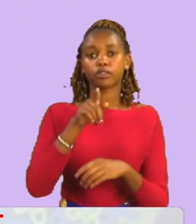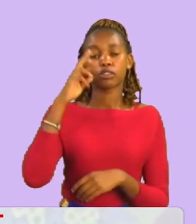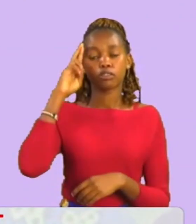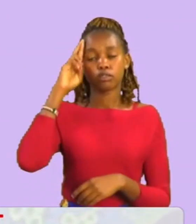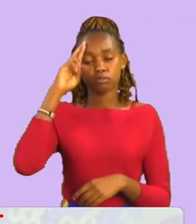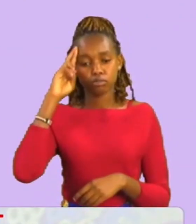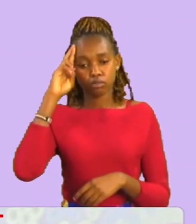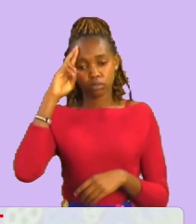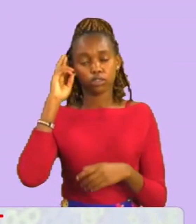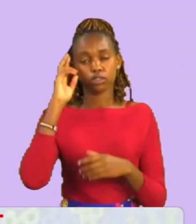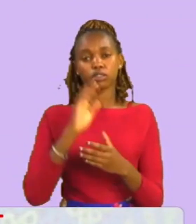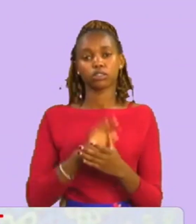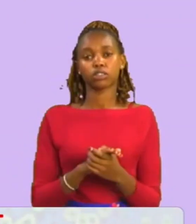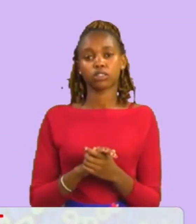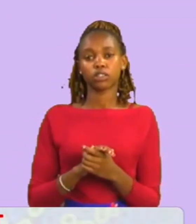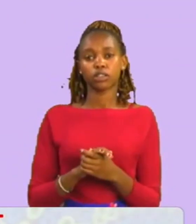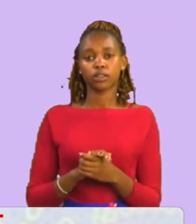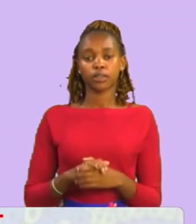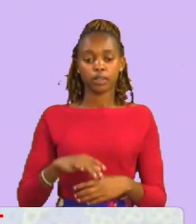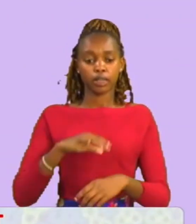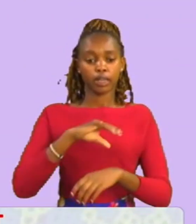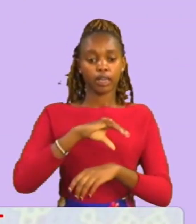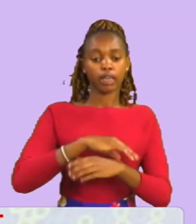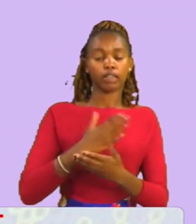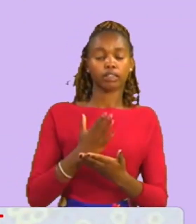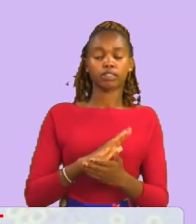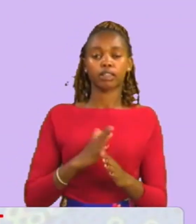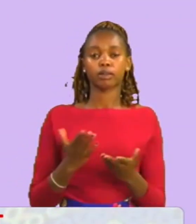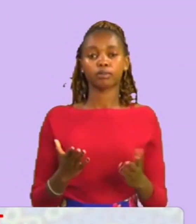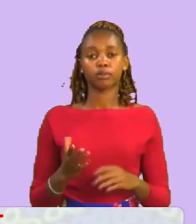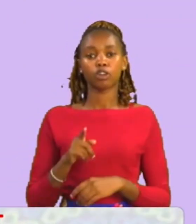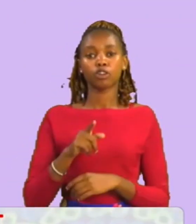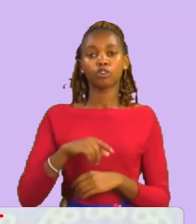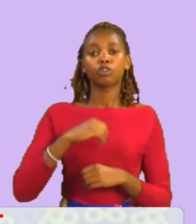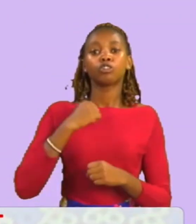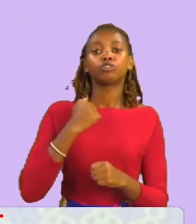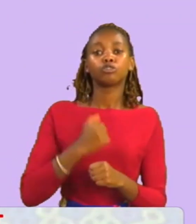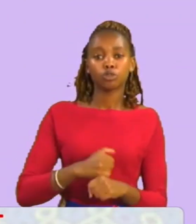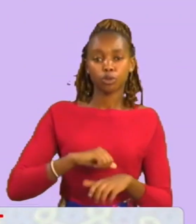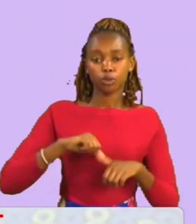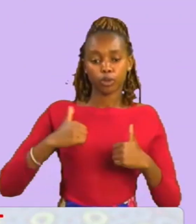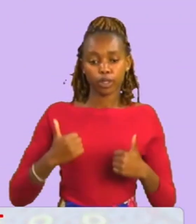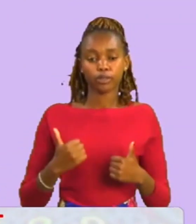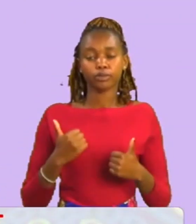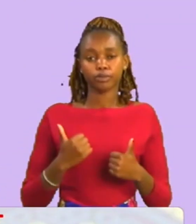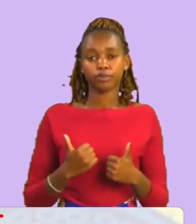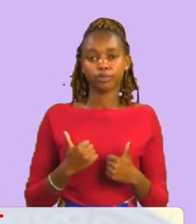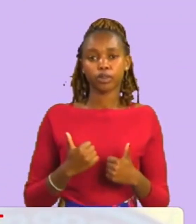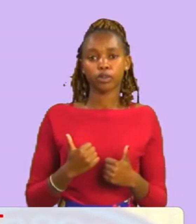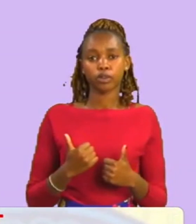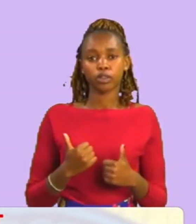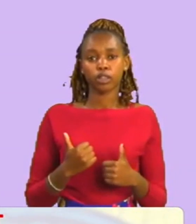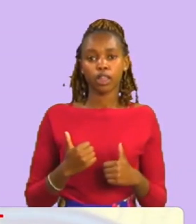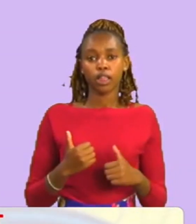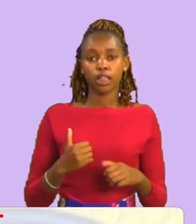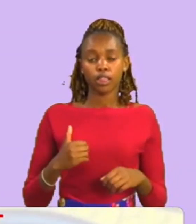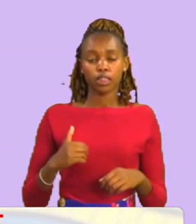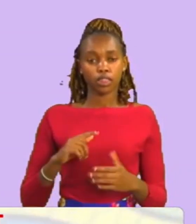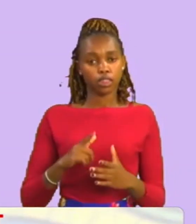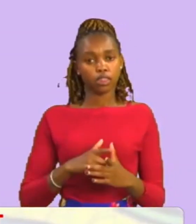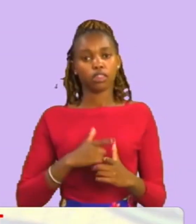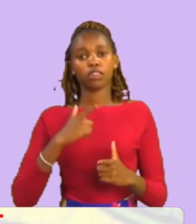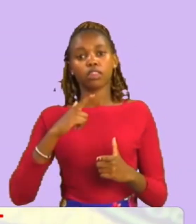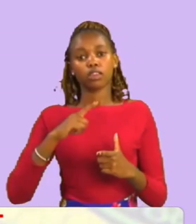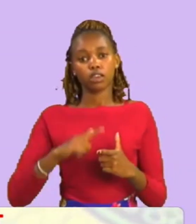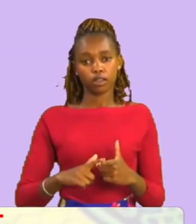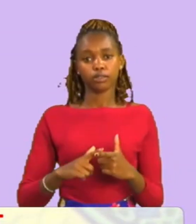sijui rada sijui nini. Get something that you're passionate about. Kenye uko nayo. Then when you have this passion, perfect it. And then